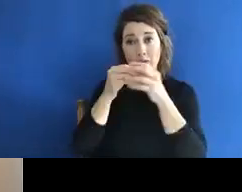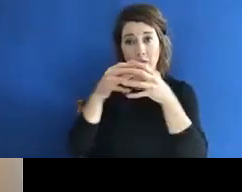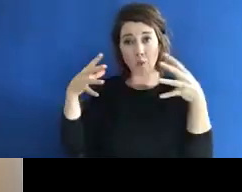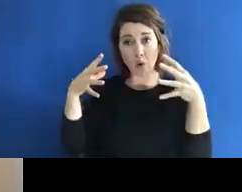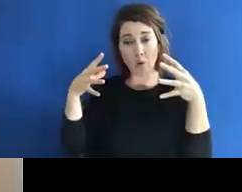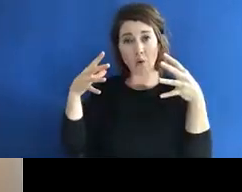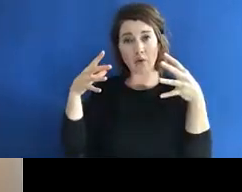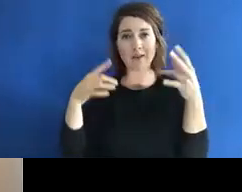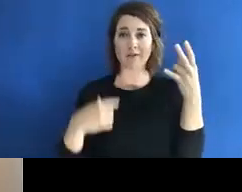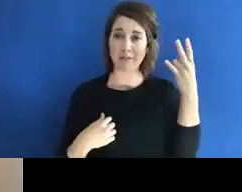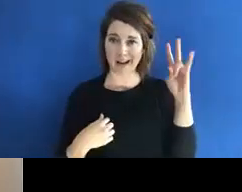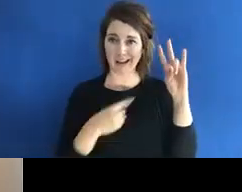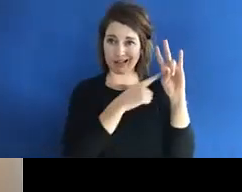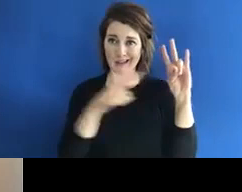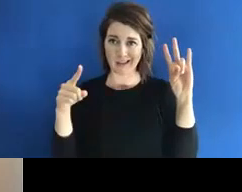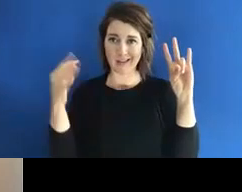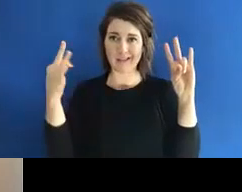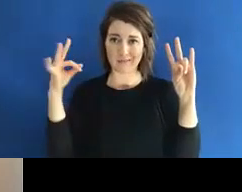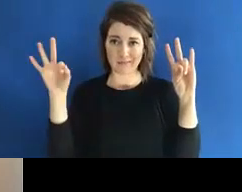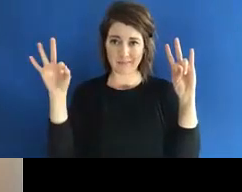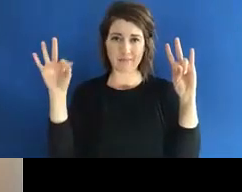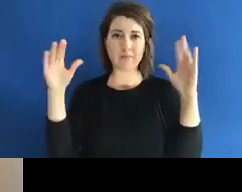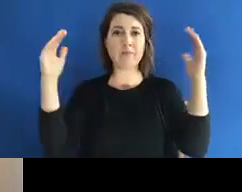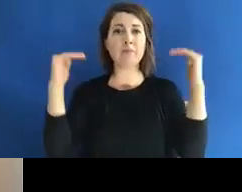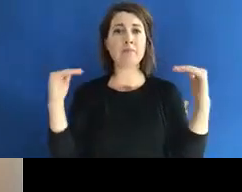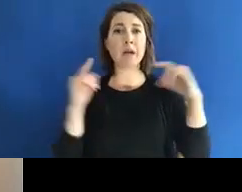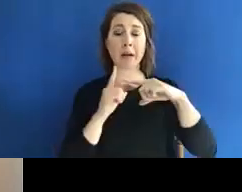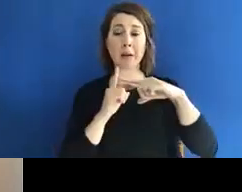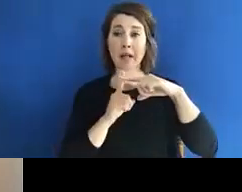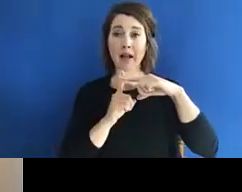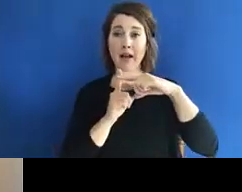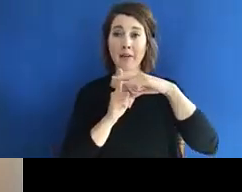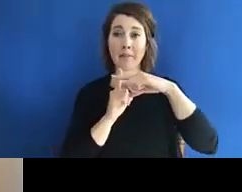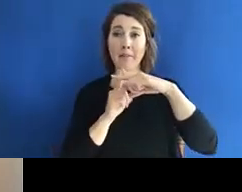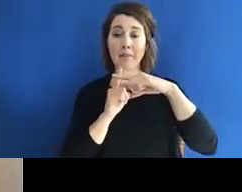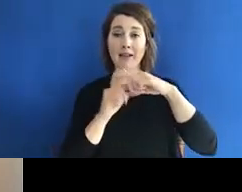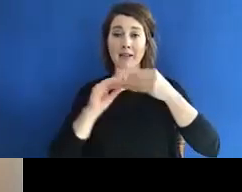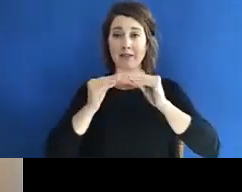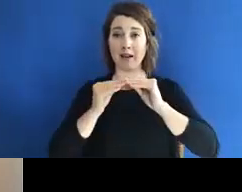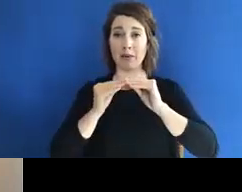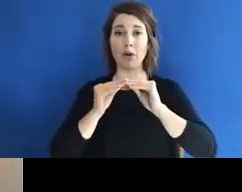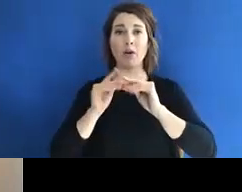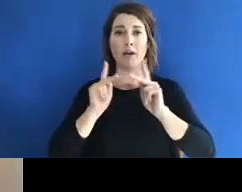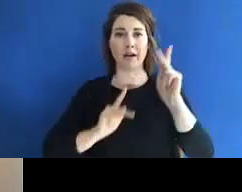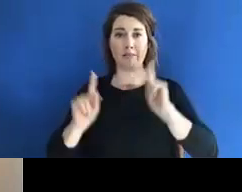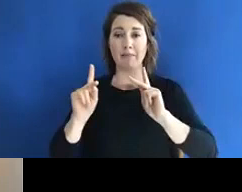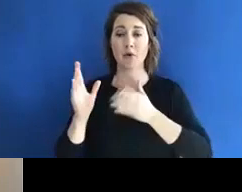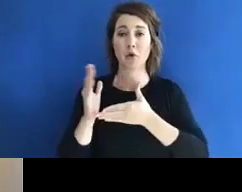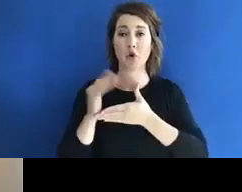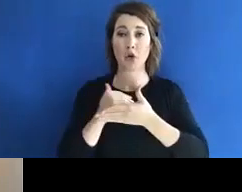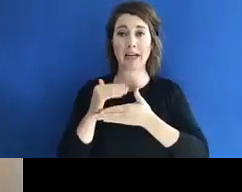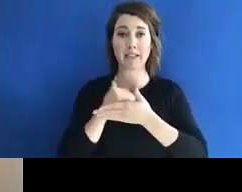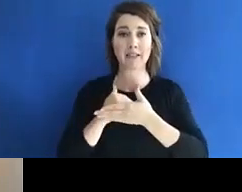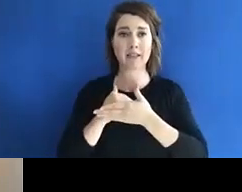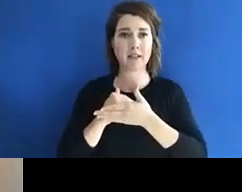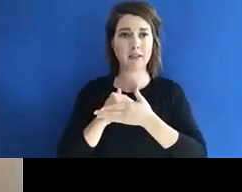year 17, and a positive trend in the number of participants earning one of the 5 types